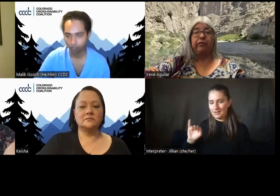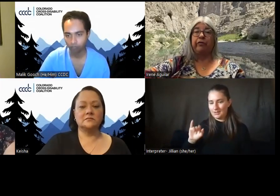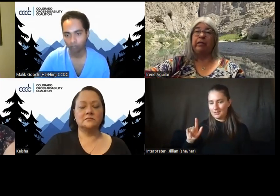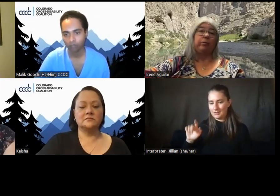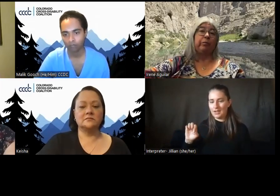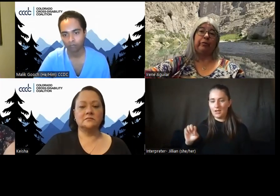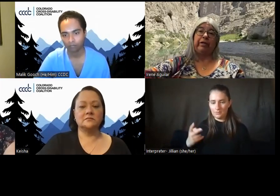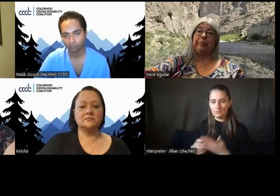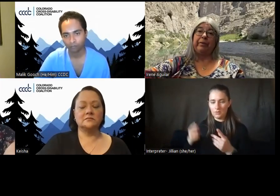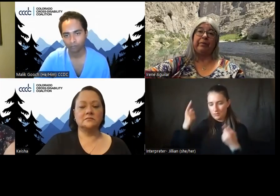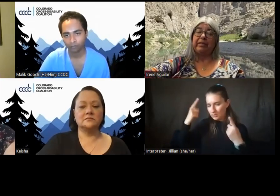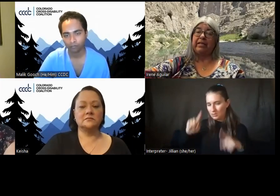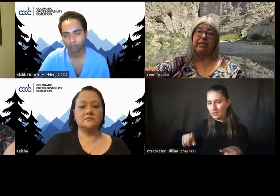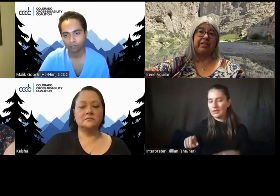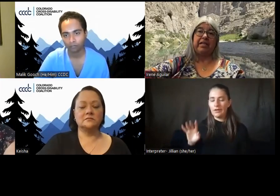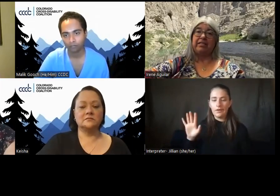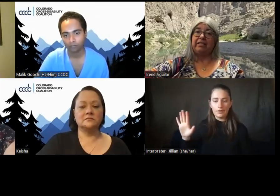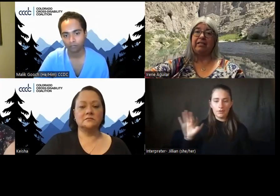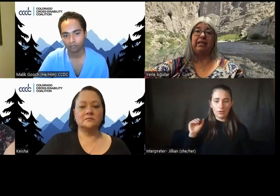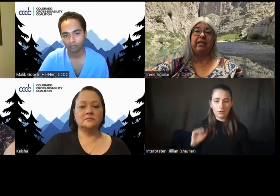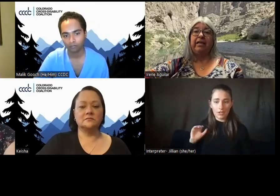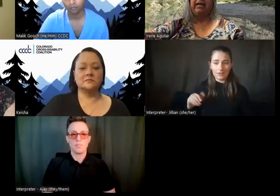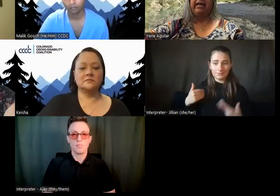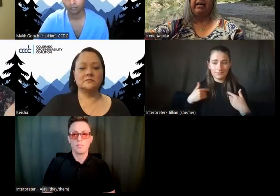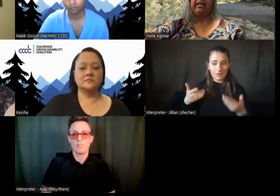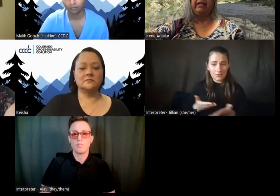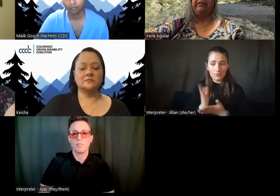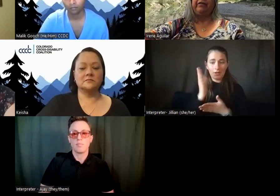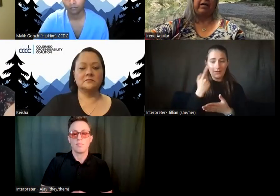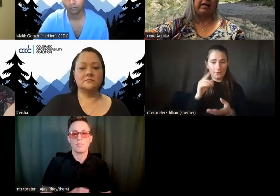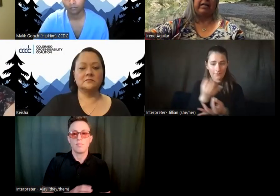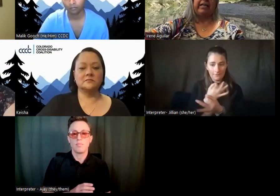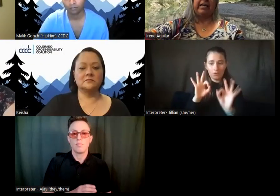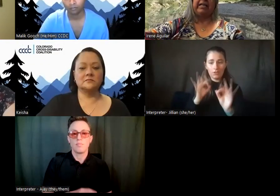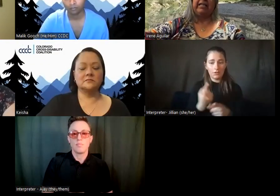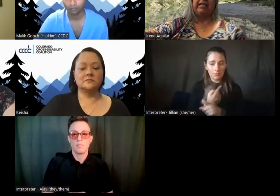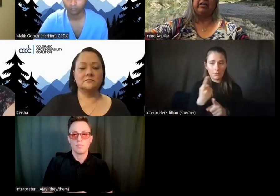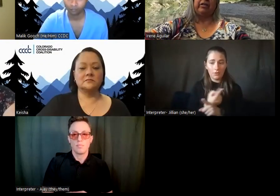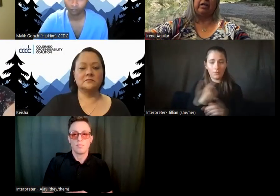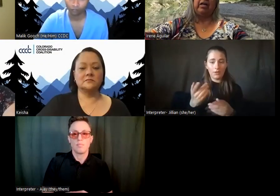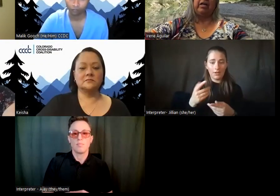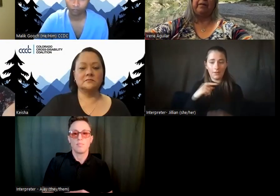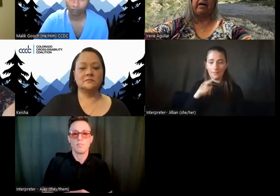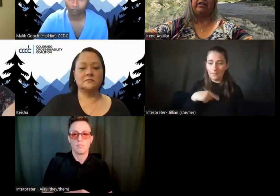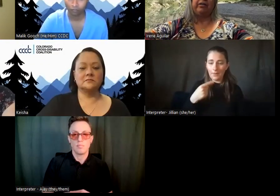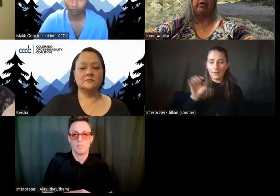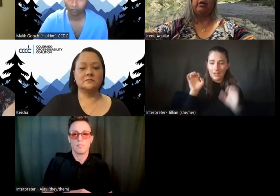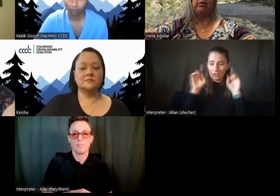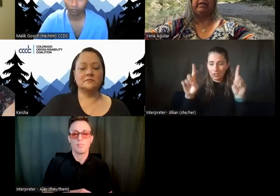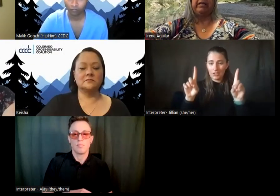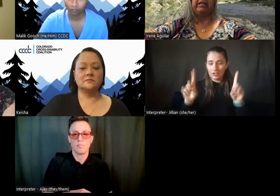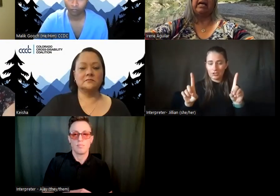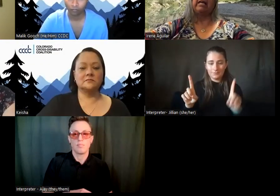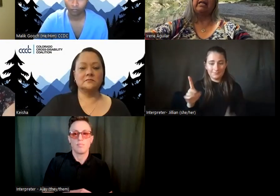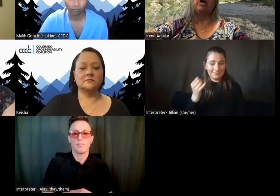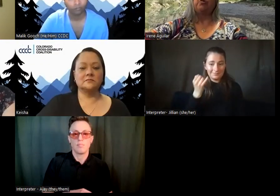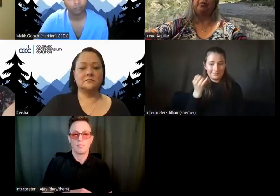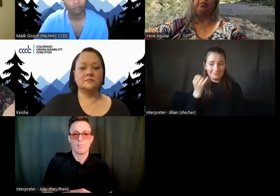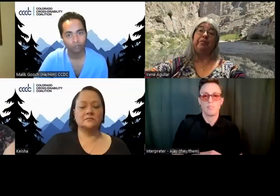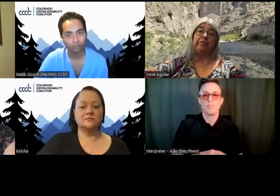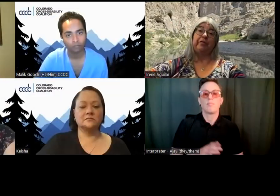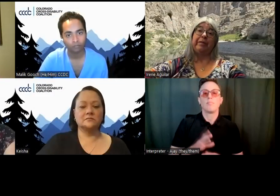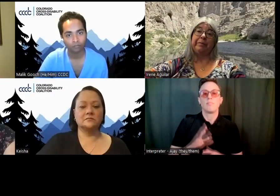to a free, appropriate public education. And if you're not getting there, um, on your own, then get